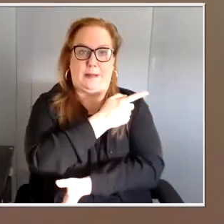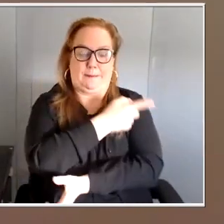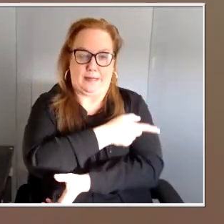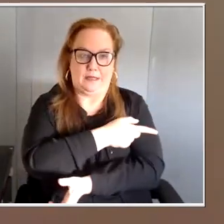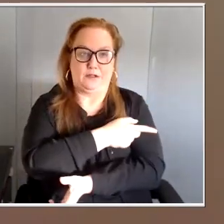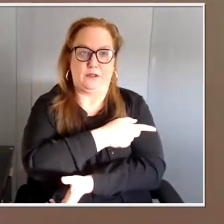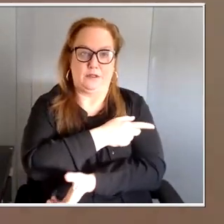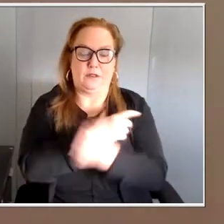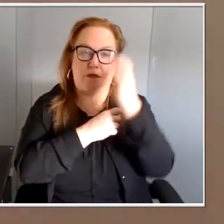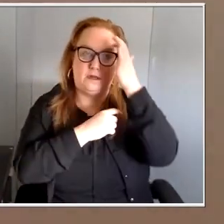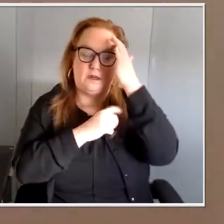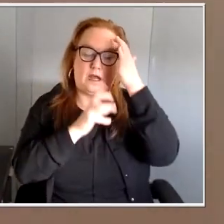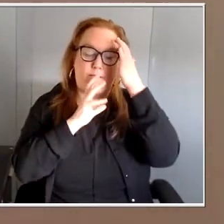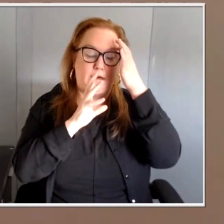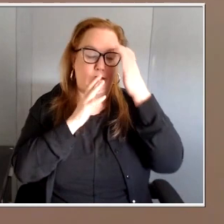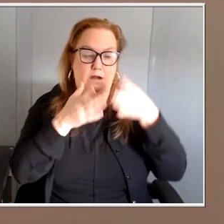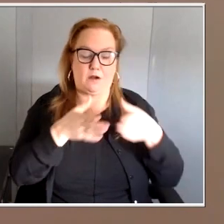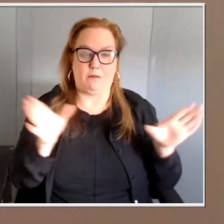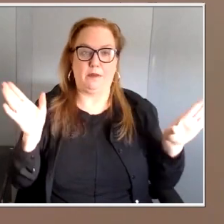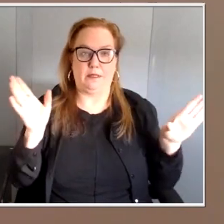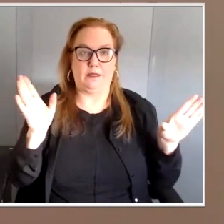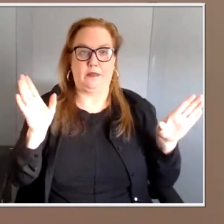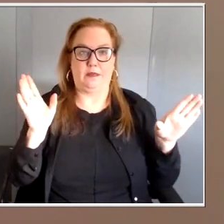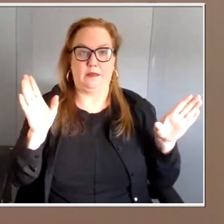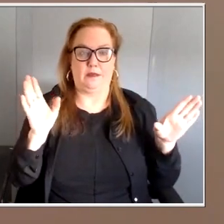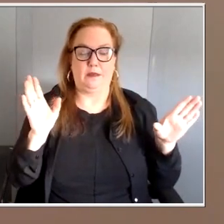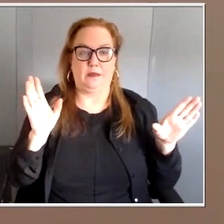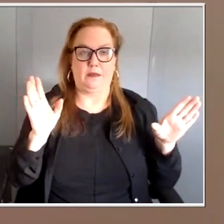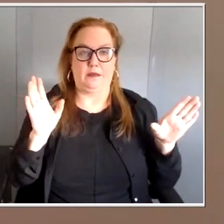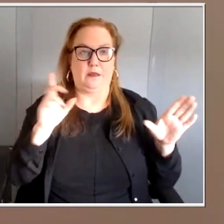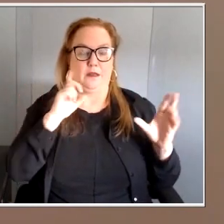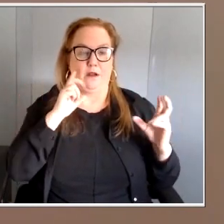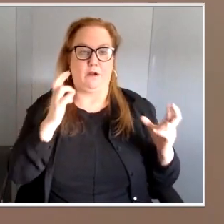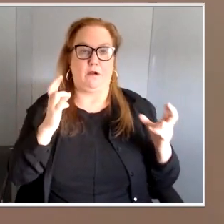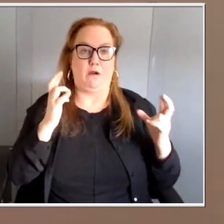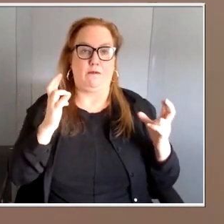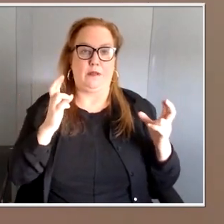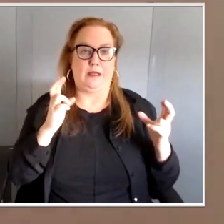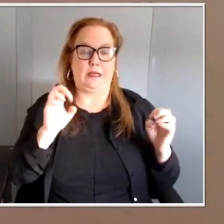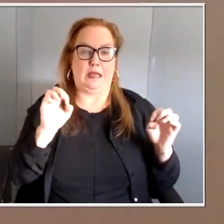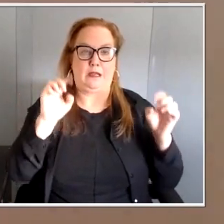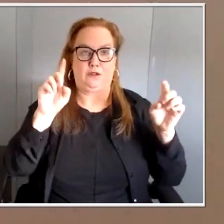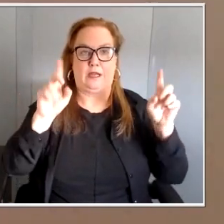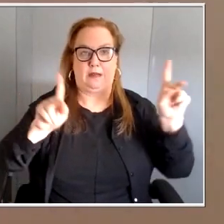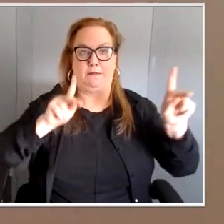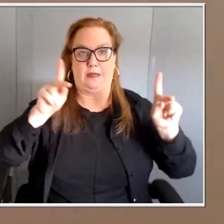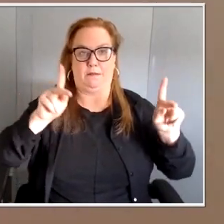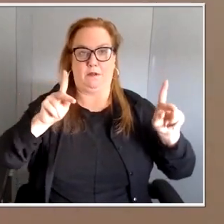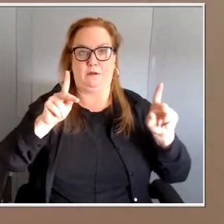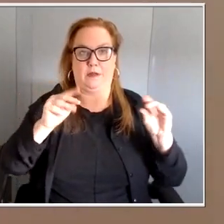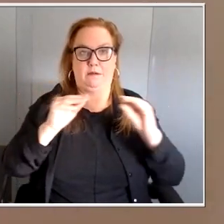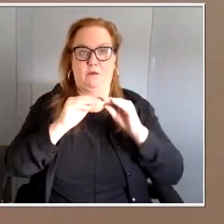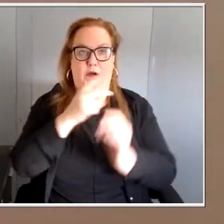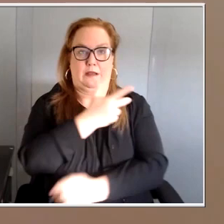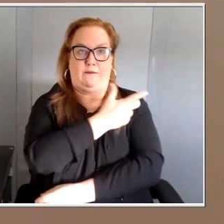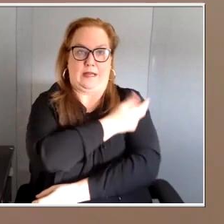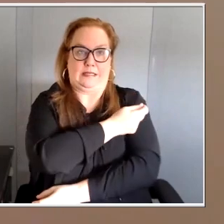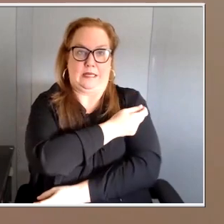I'm going to talk openly about it and do my thing, and hopefully educated people are more likely to get vaccinated,